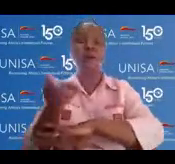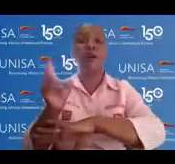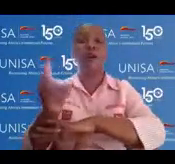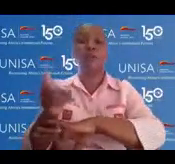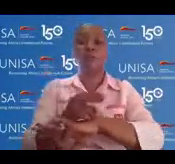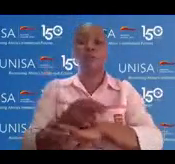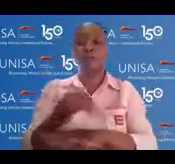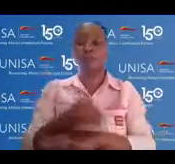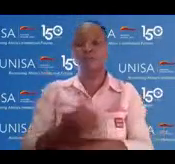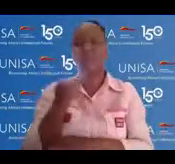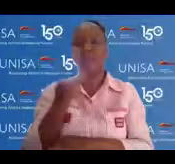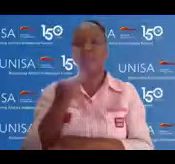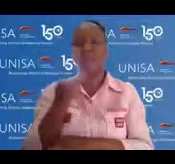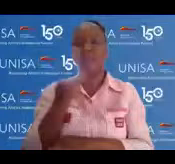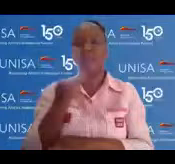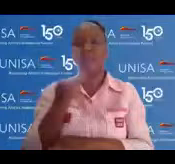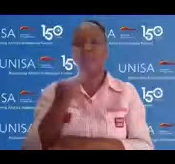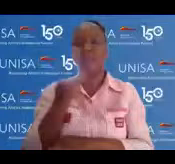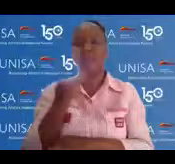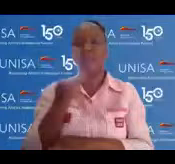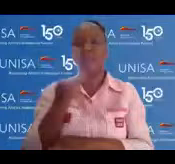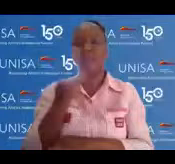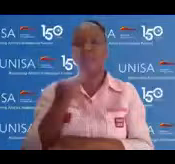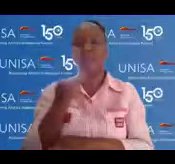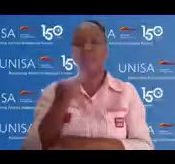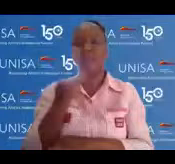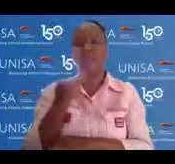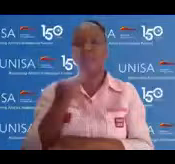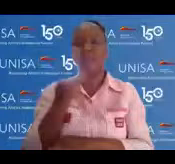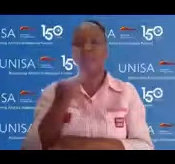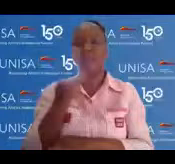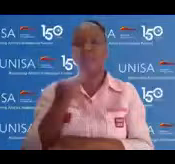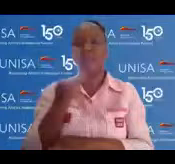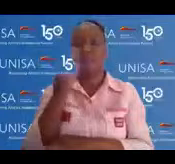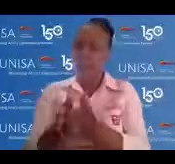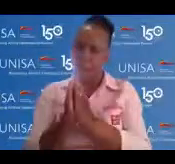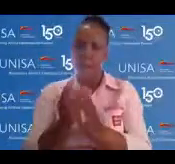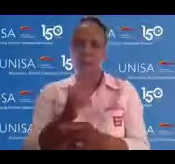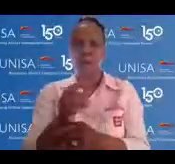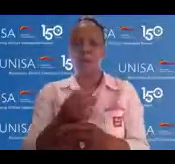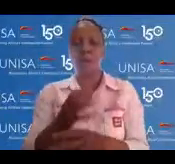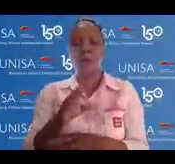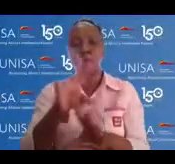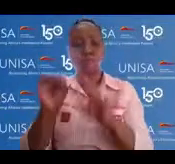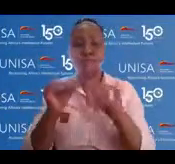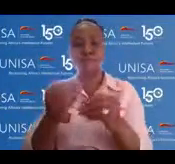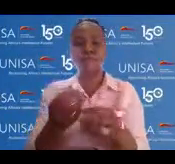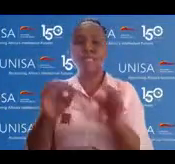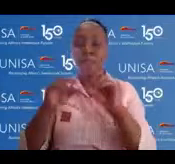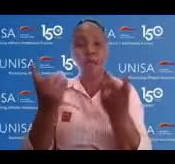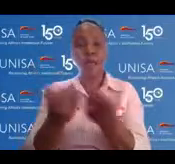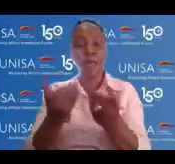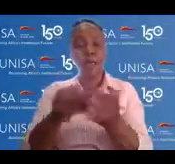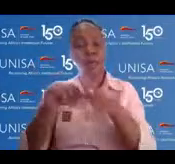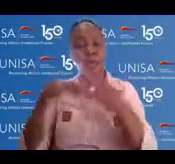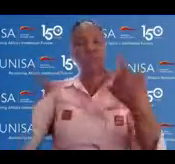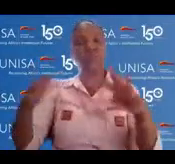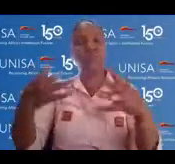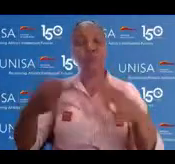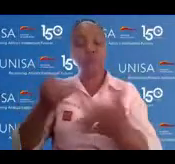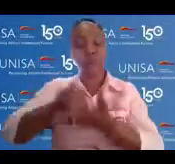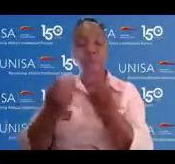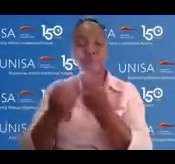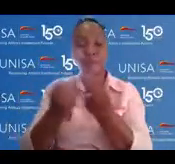borrow if you don't have. And I asked the admin department the importance of a device, and they have warned that students